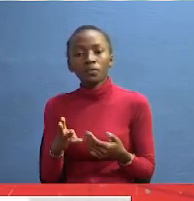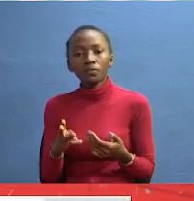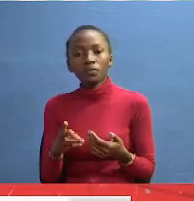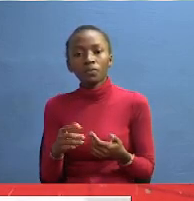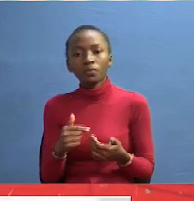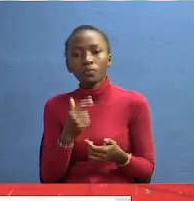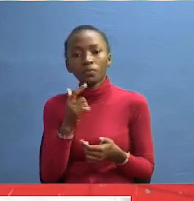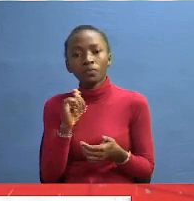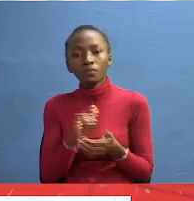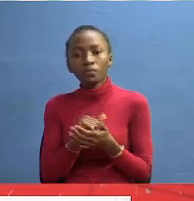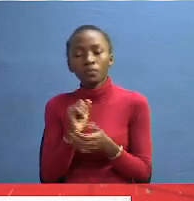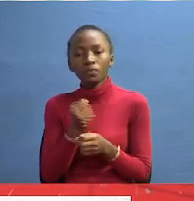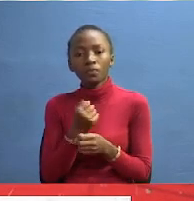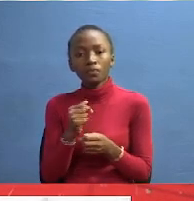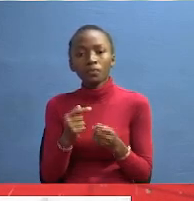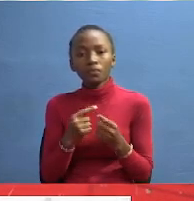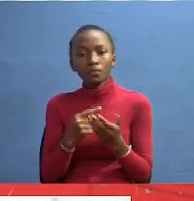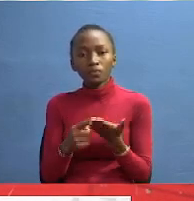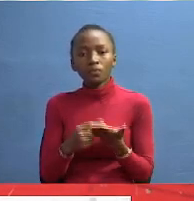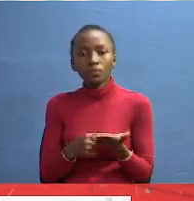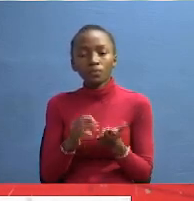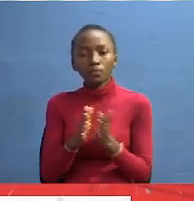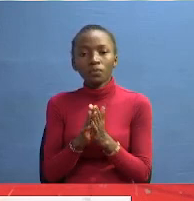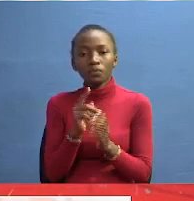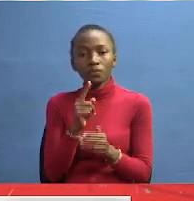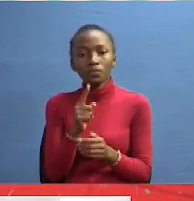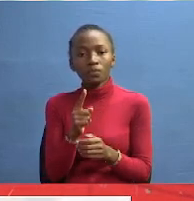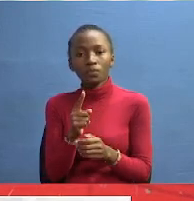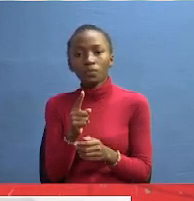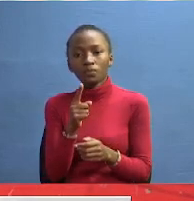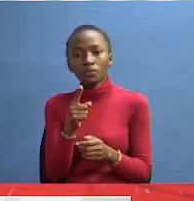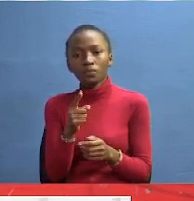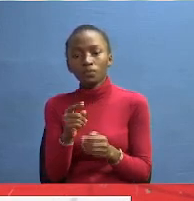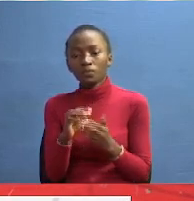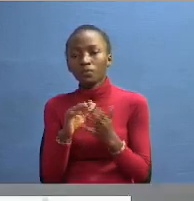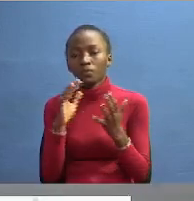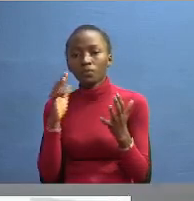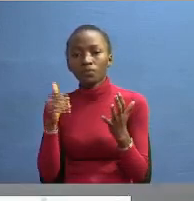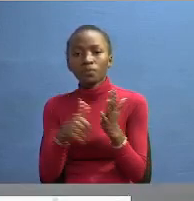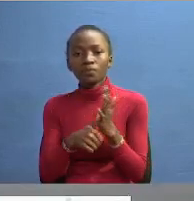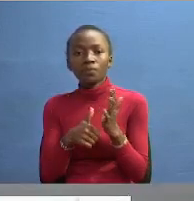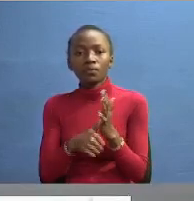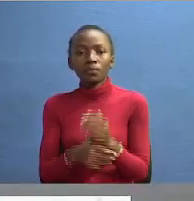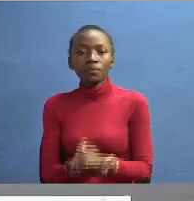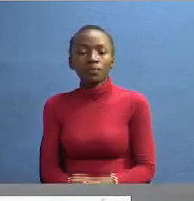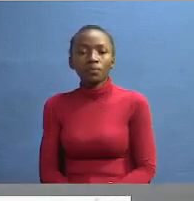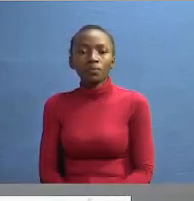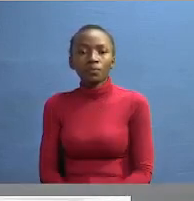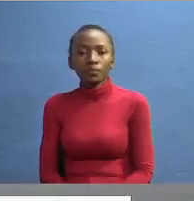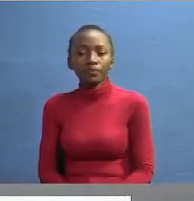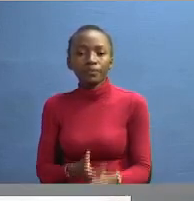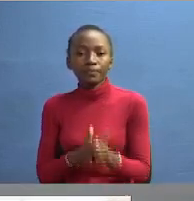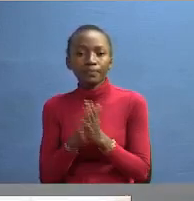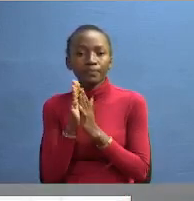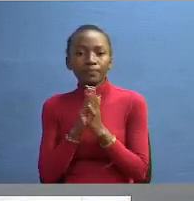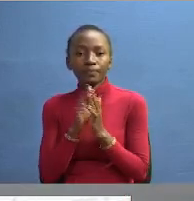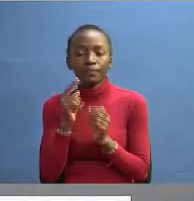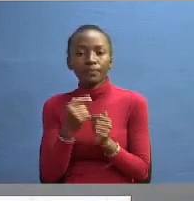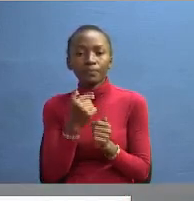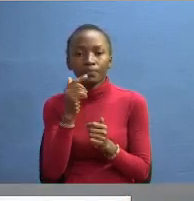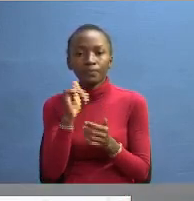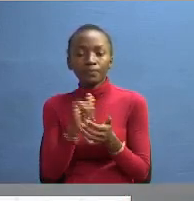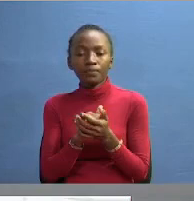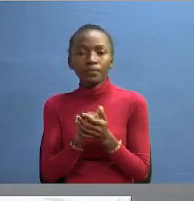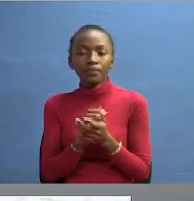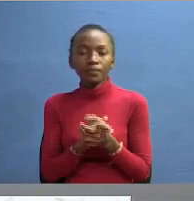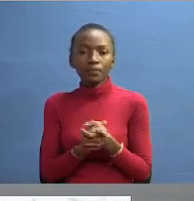with them, that could be a bigger problem. All right. Yes. Now, interestingly, of course, you've also mentioned